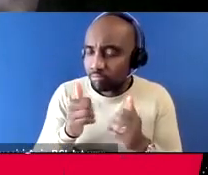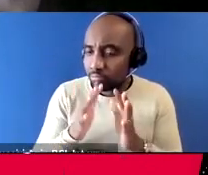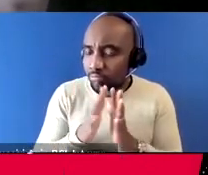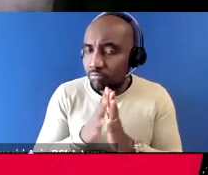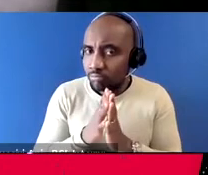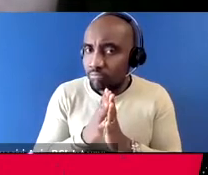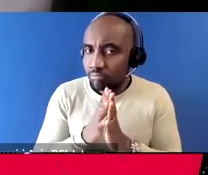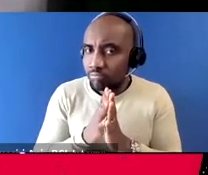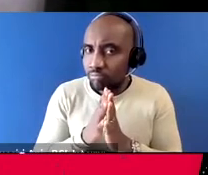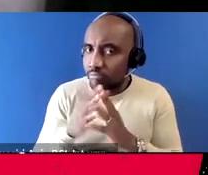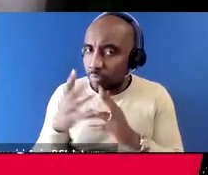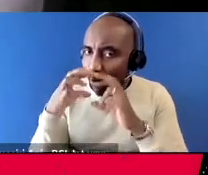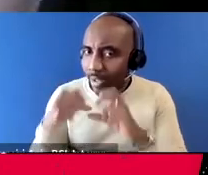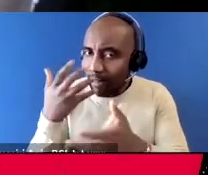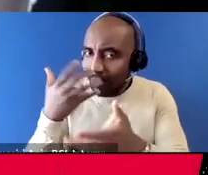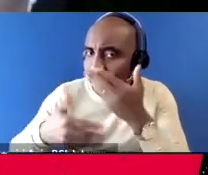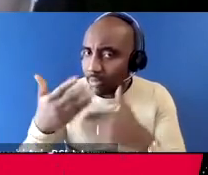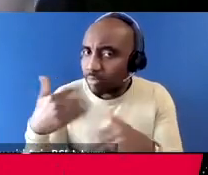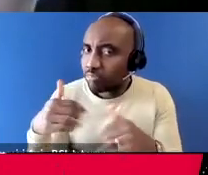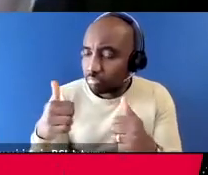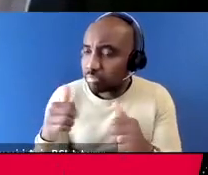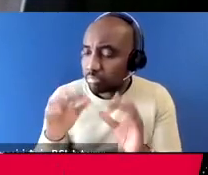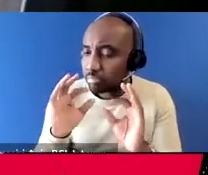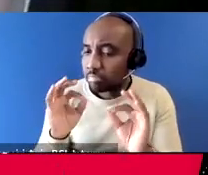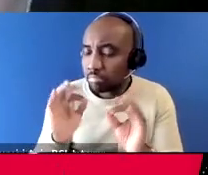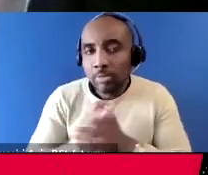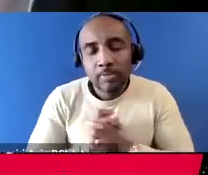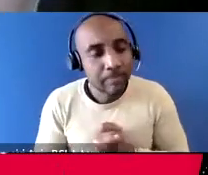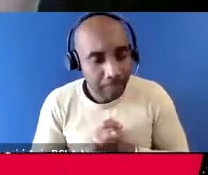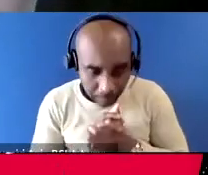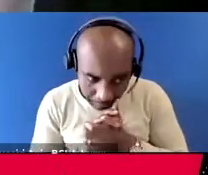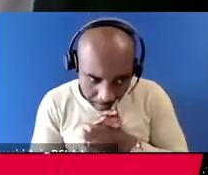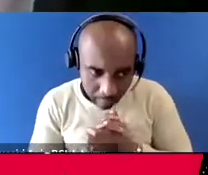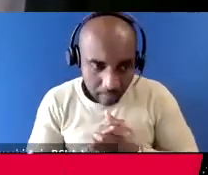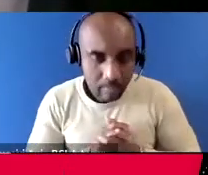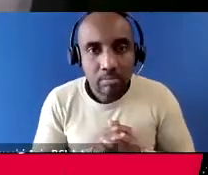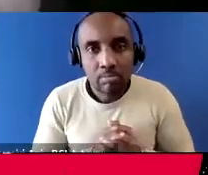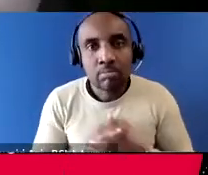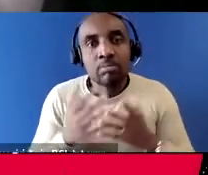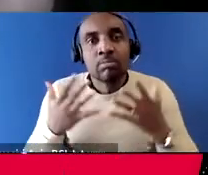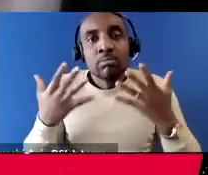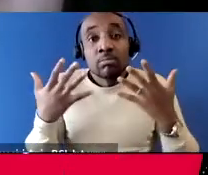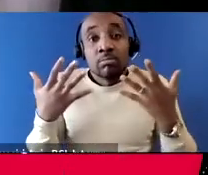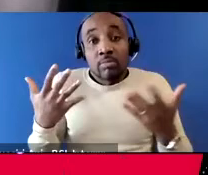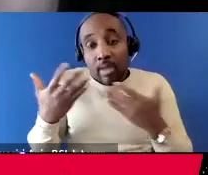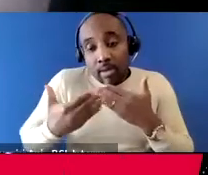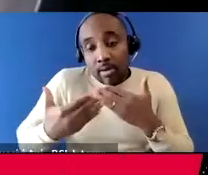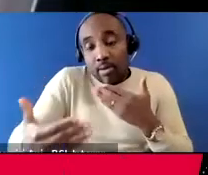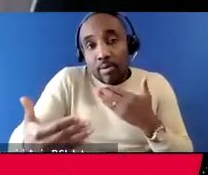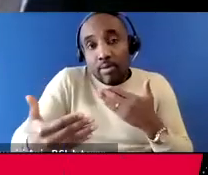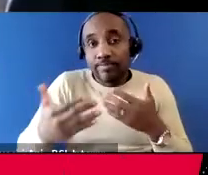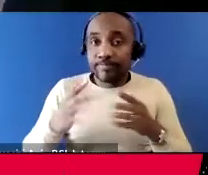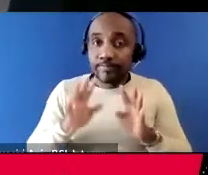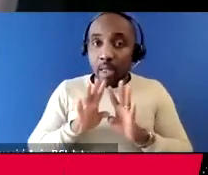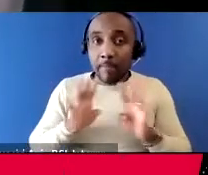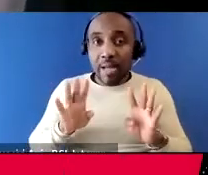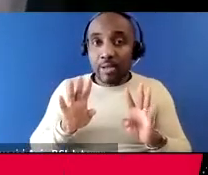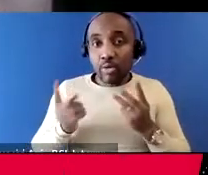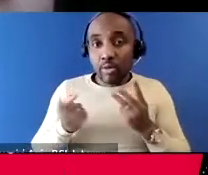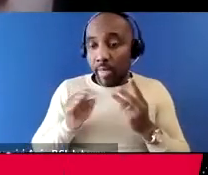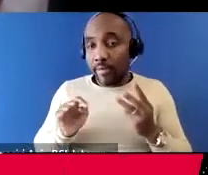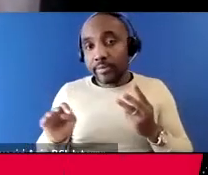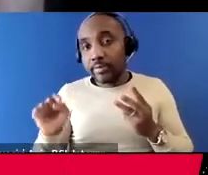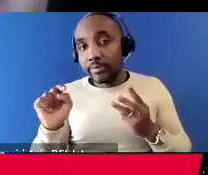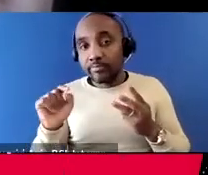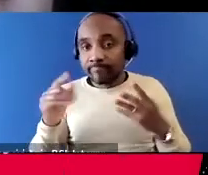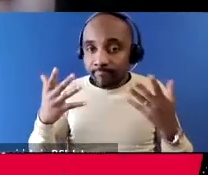after that analysis. I would like to just offer the rest of the opportunity, rest of the panel, to an opportunity to